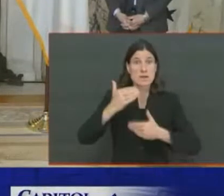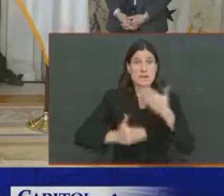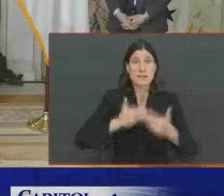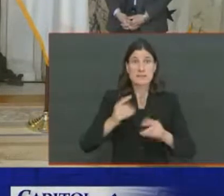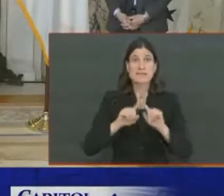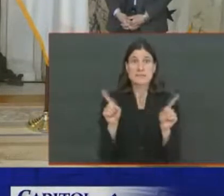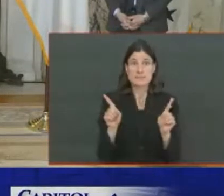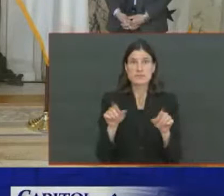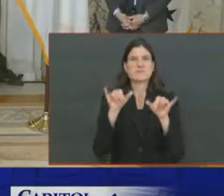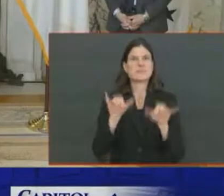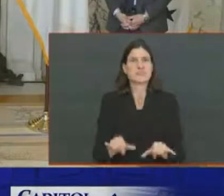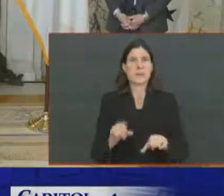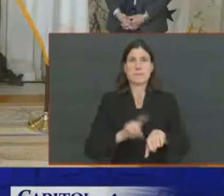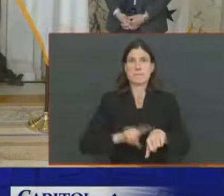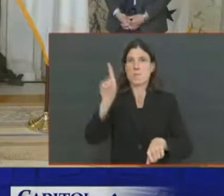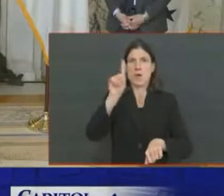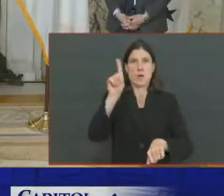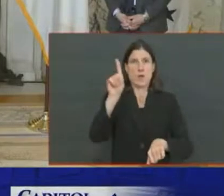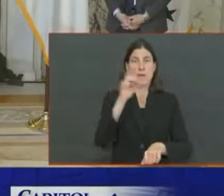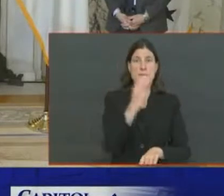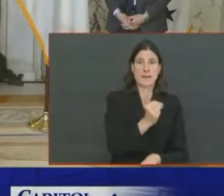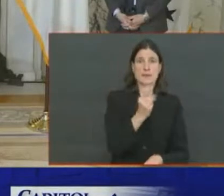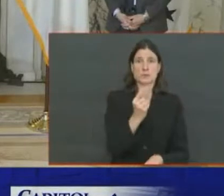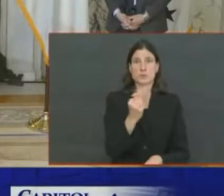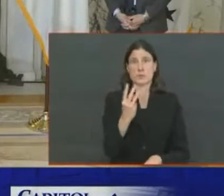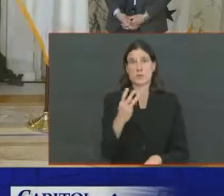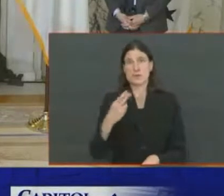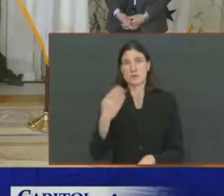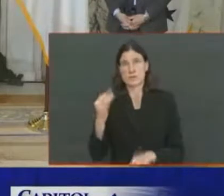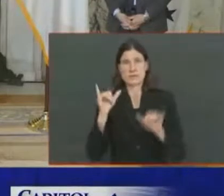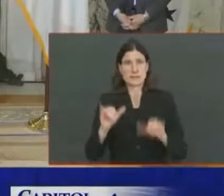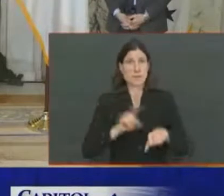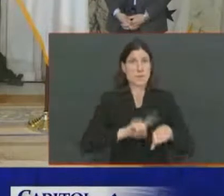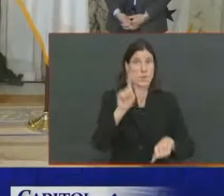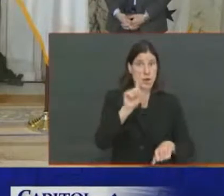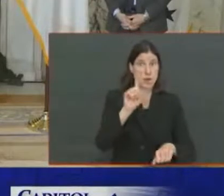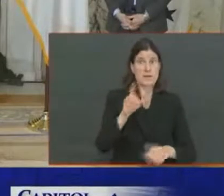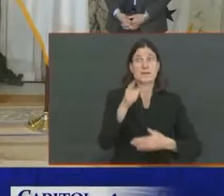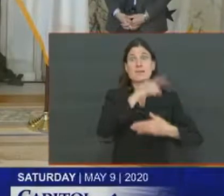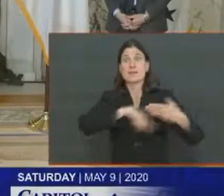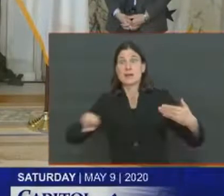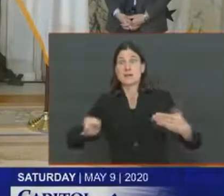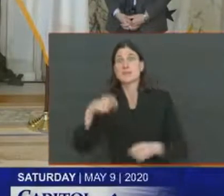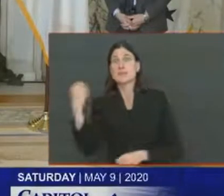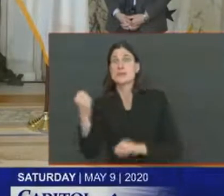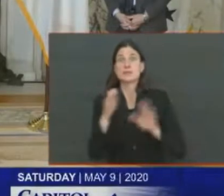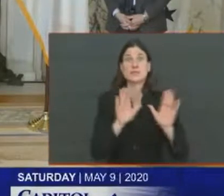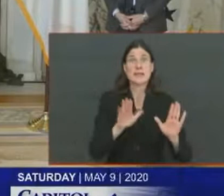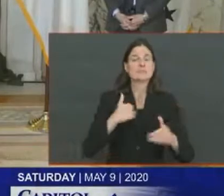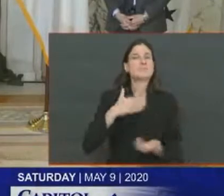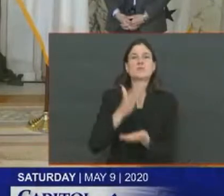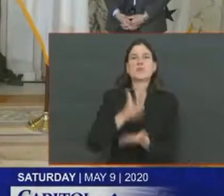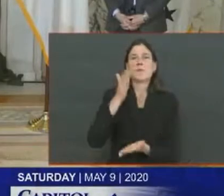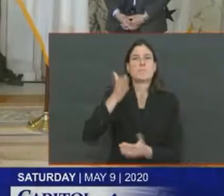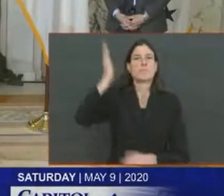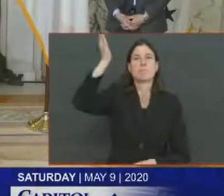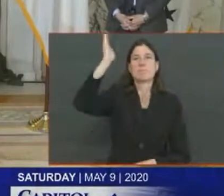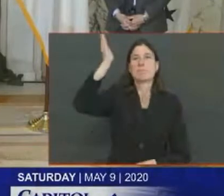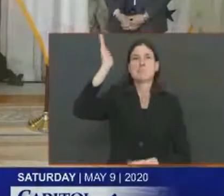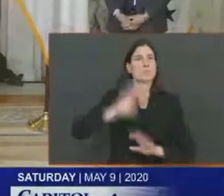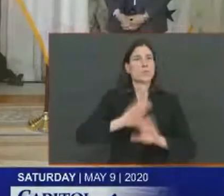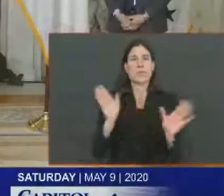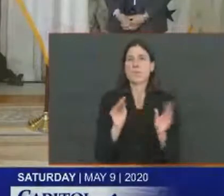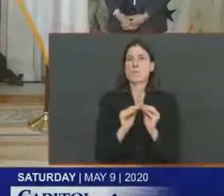o'clock, Monday through Friday, but we're not going to have them on the weekend. So we're moving from 7 days a week to 5 days a